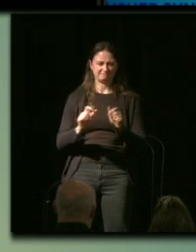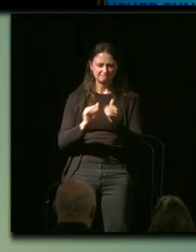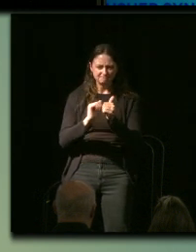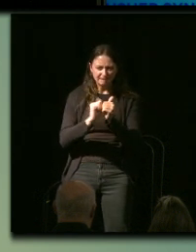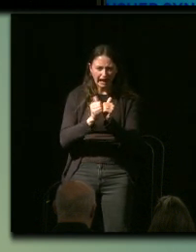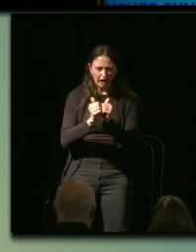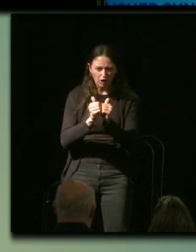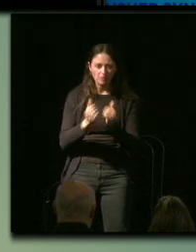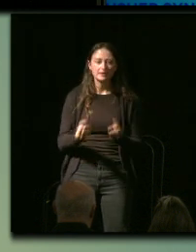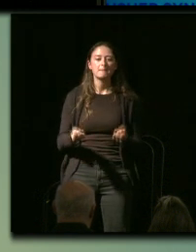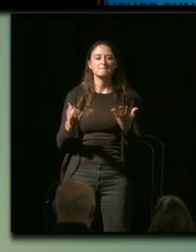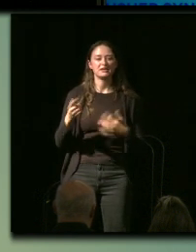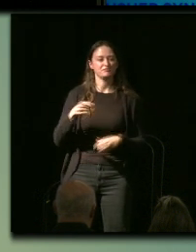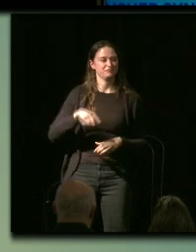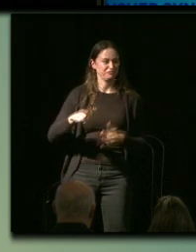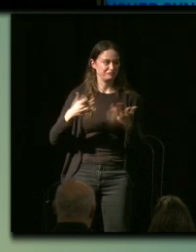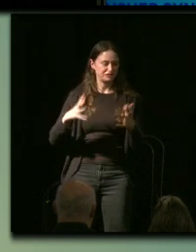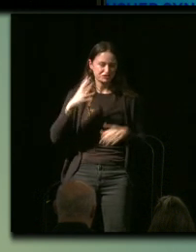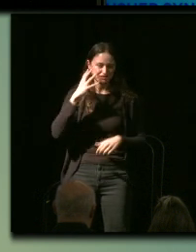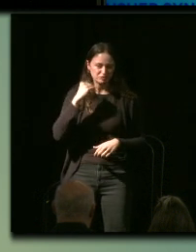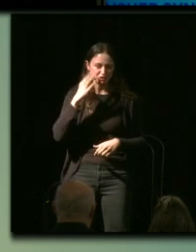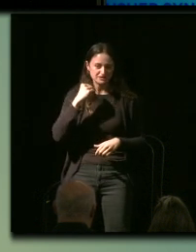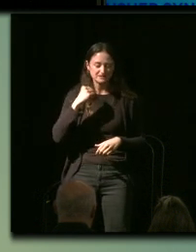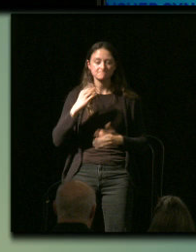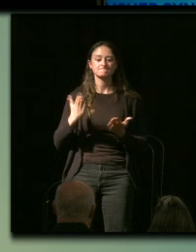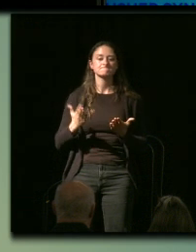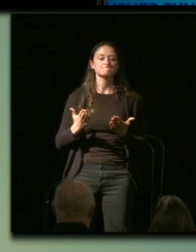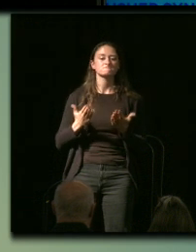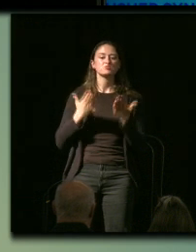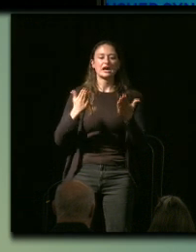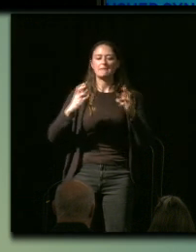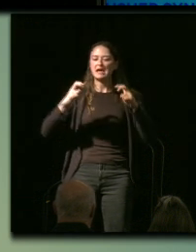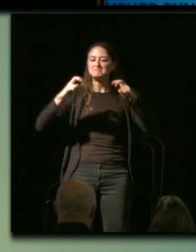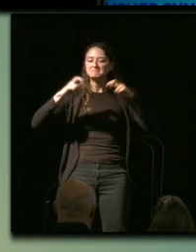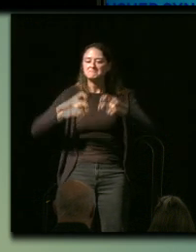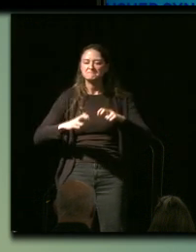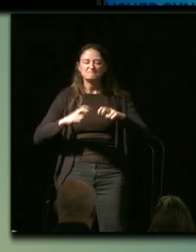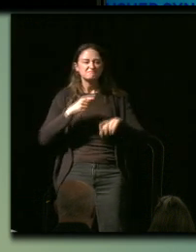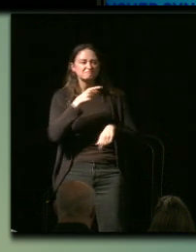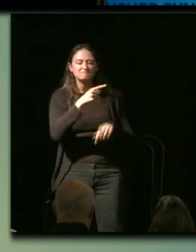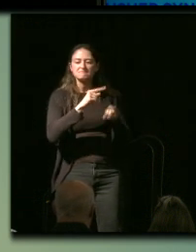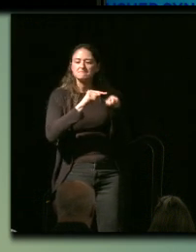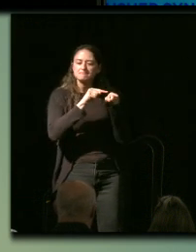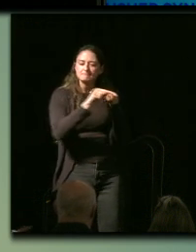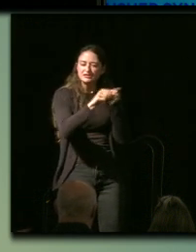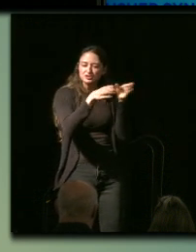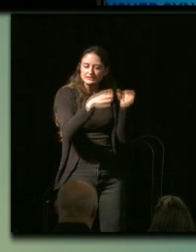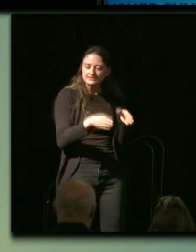who understands genetics. This could be a genetic counselor, a clinical geneticist, an ophthalmologist or an eye doctor,